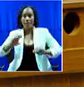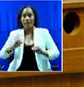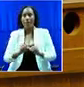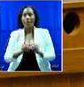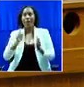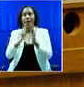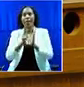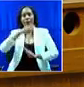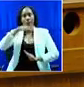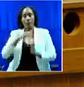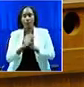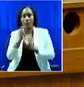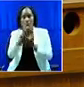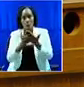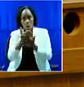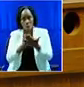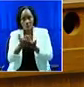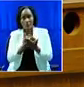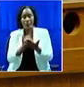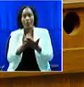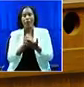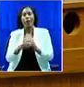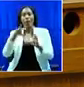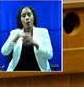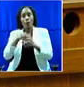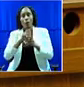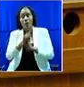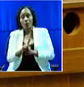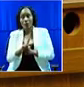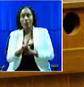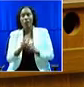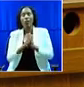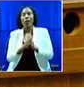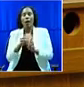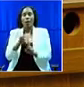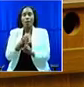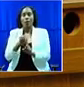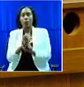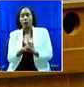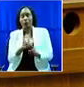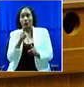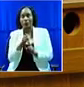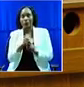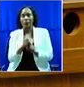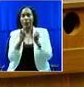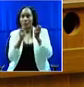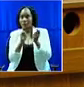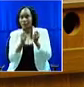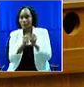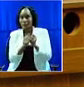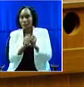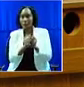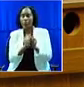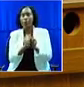financial flows, including transfer pricing abuse, profit shifting, VAT and customs